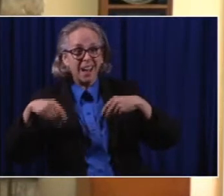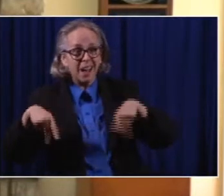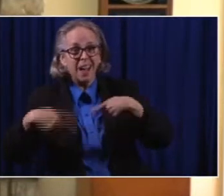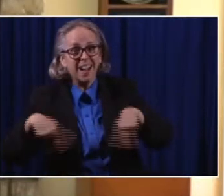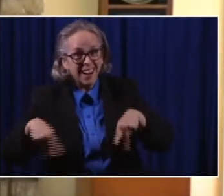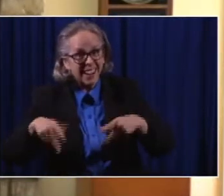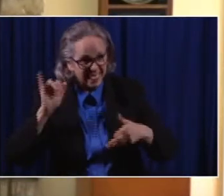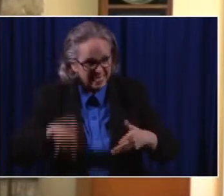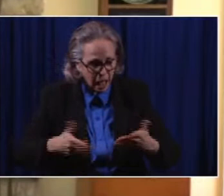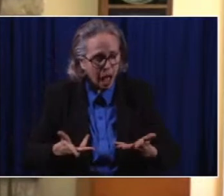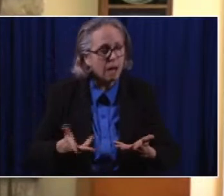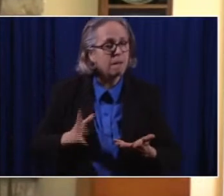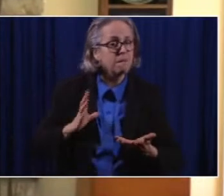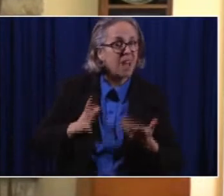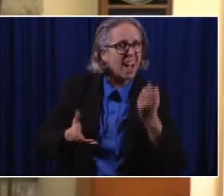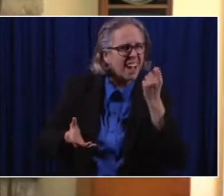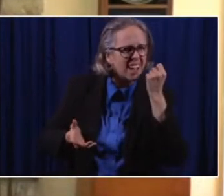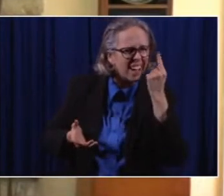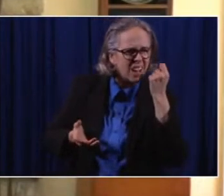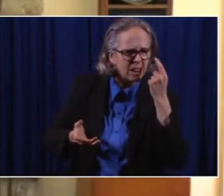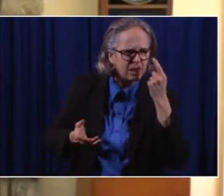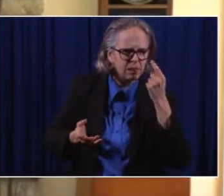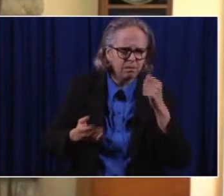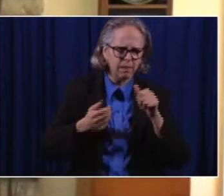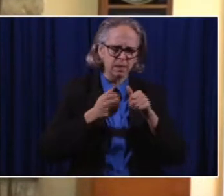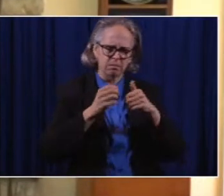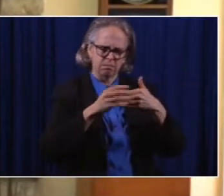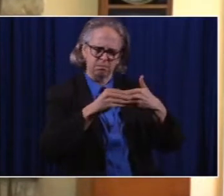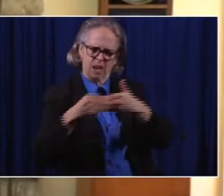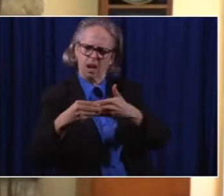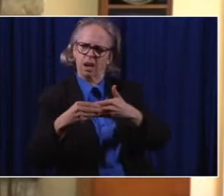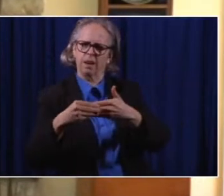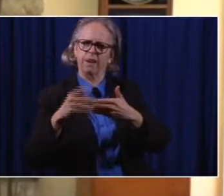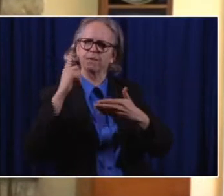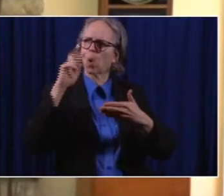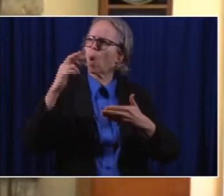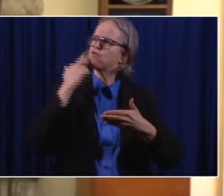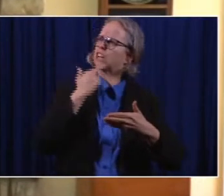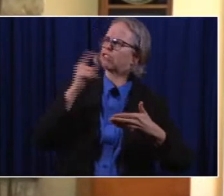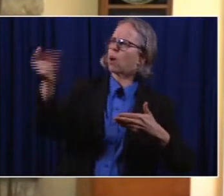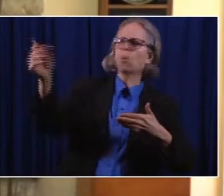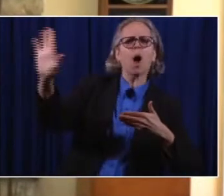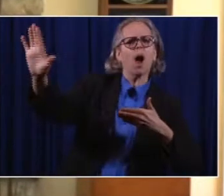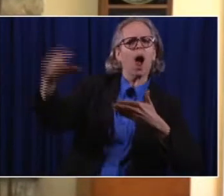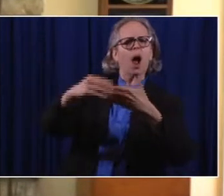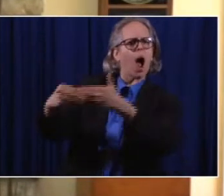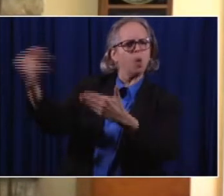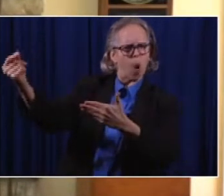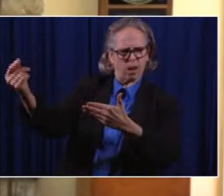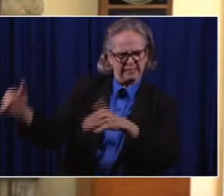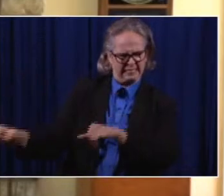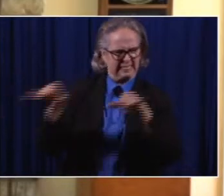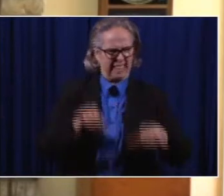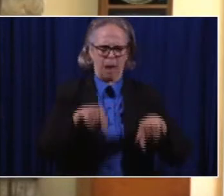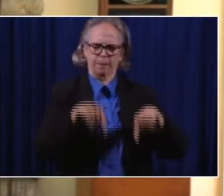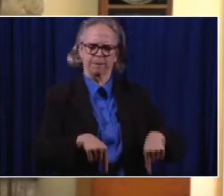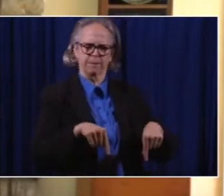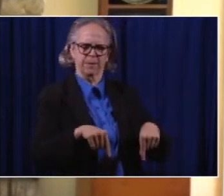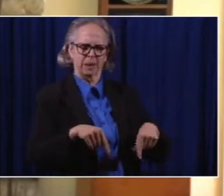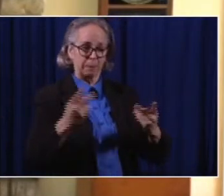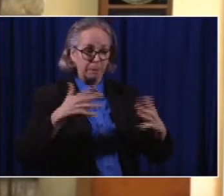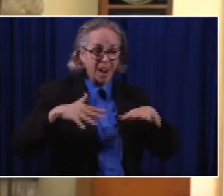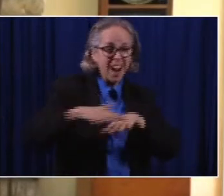kind of the rules that we see in restaurants, that we put in regard to restaurants, and as people remain seated. People